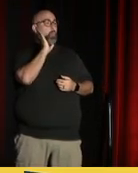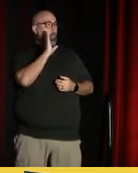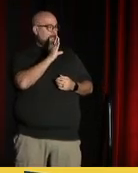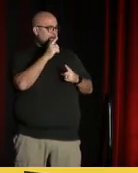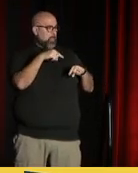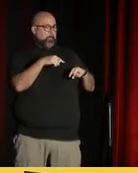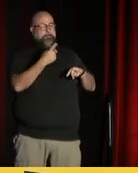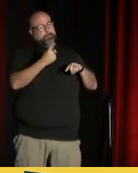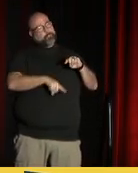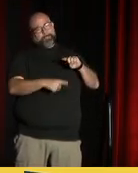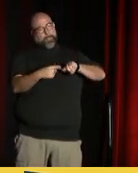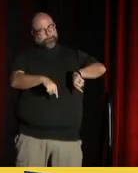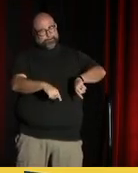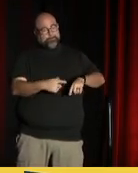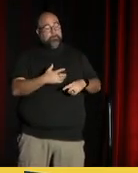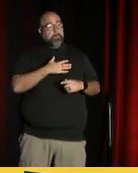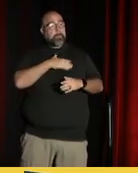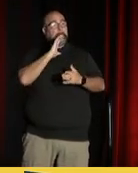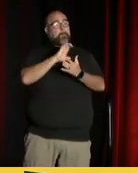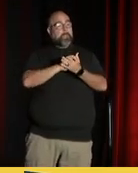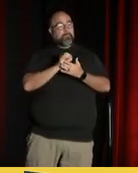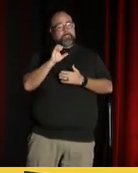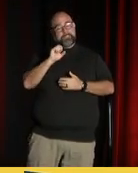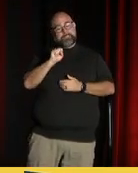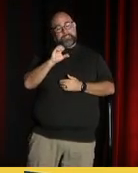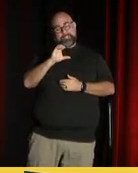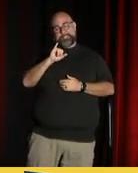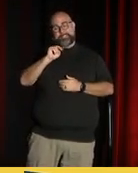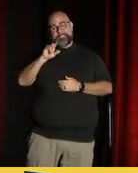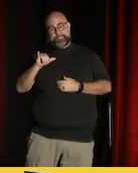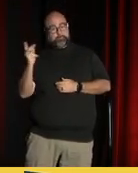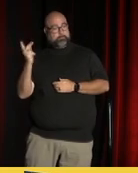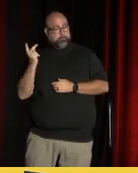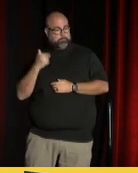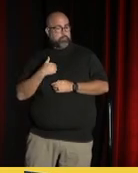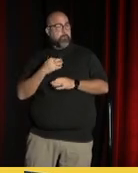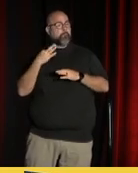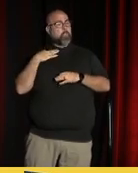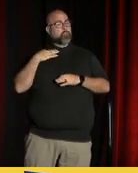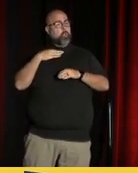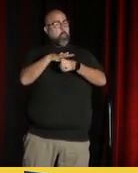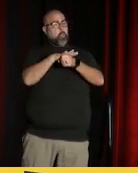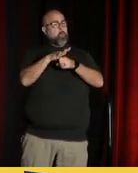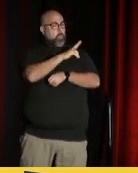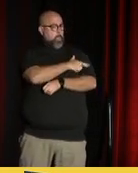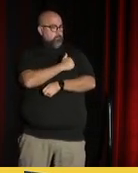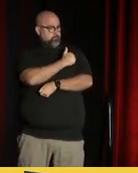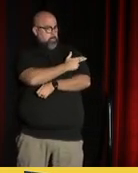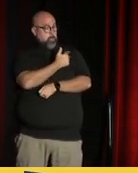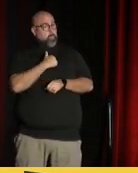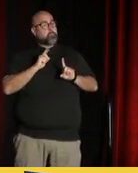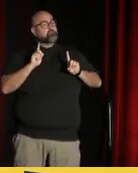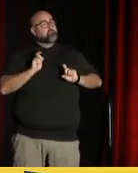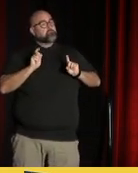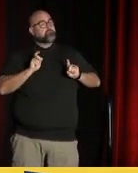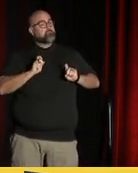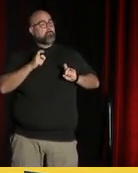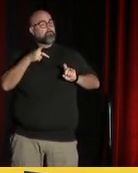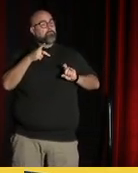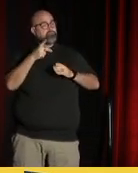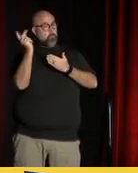unfortunately wasn't able to make it, my wife Cindy and I were volunteering at one of our local hospitals, and we were piloting a